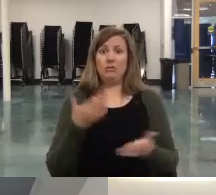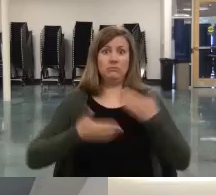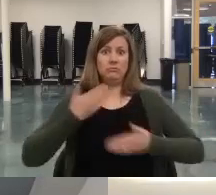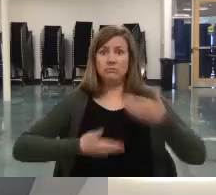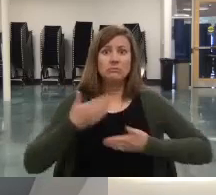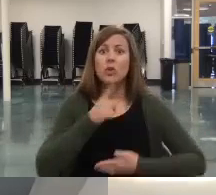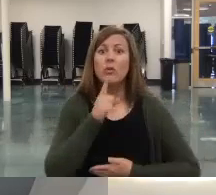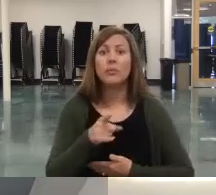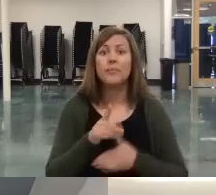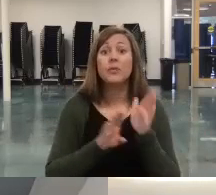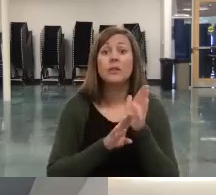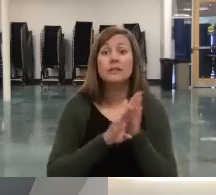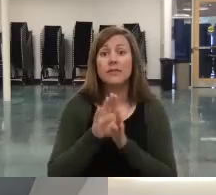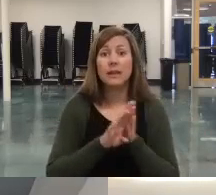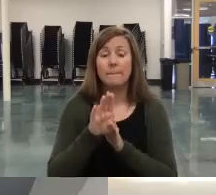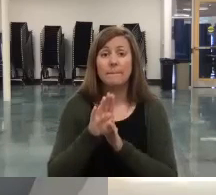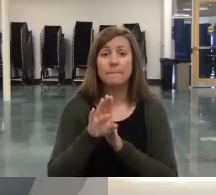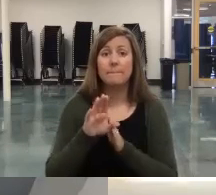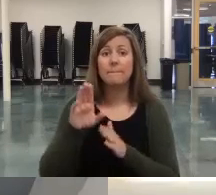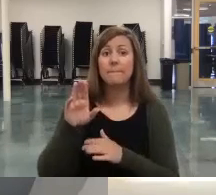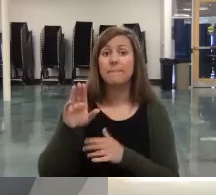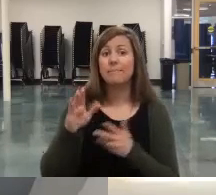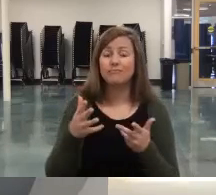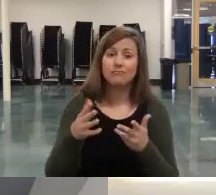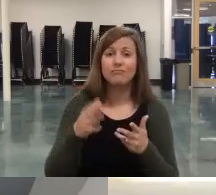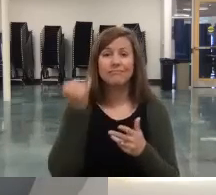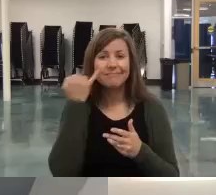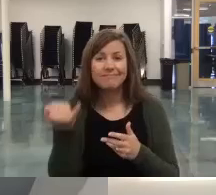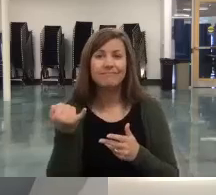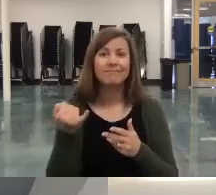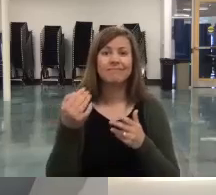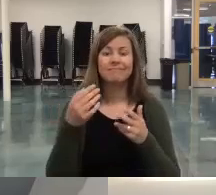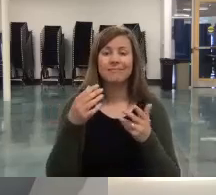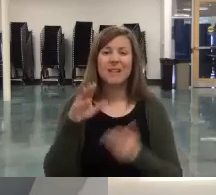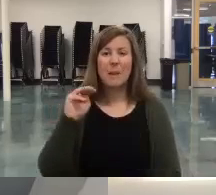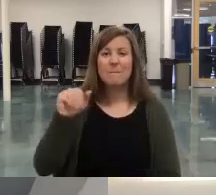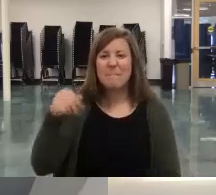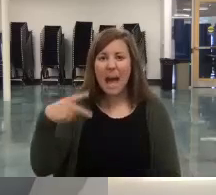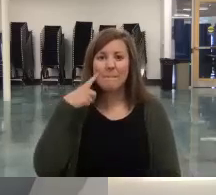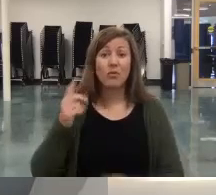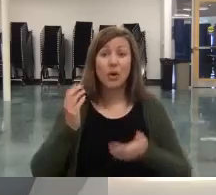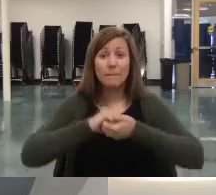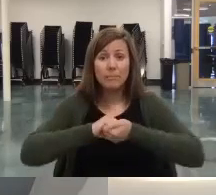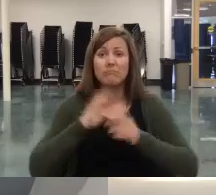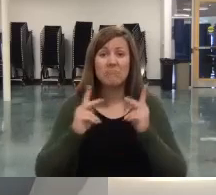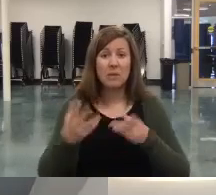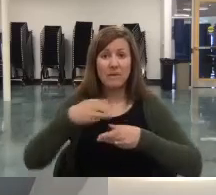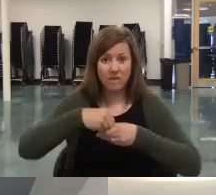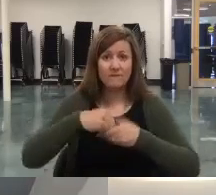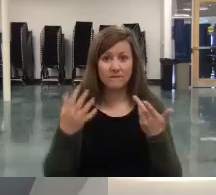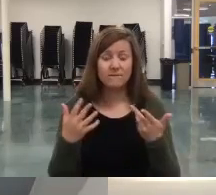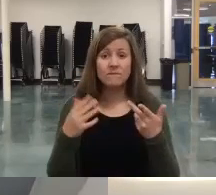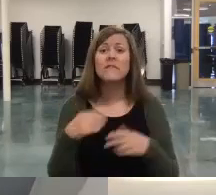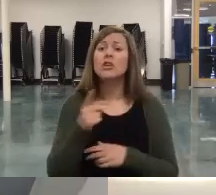so we developed a map to really for partners and other community stakeholders and decision makers to keep